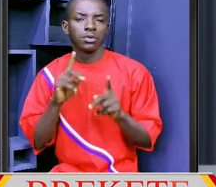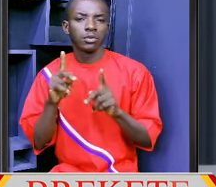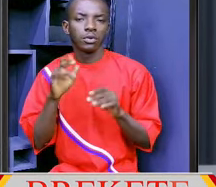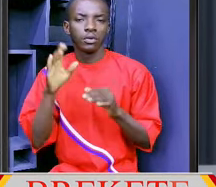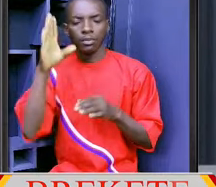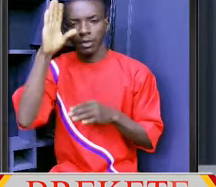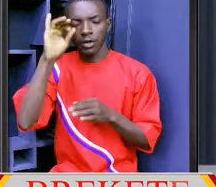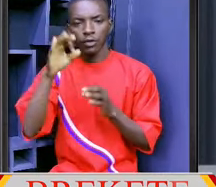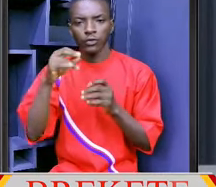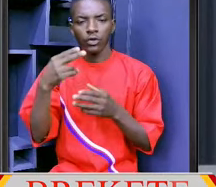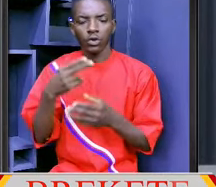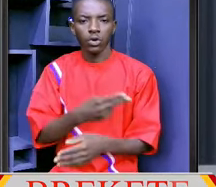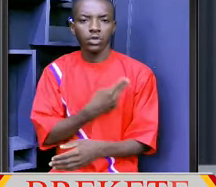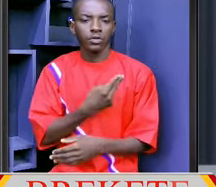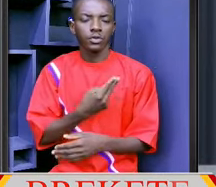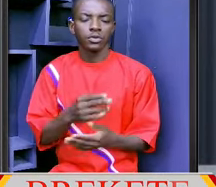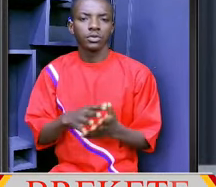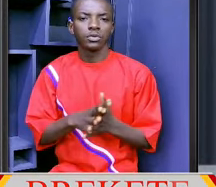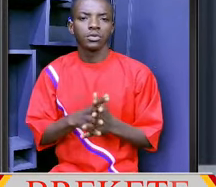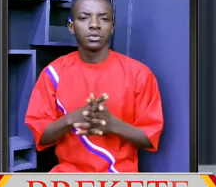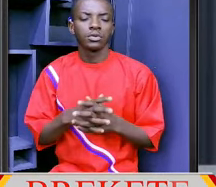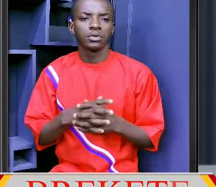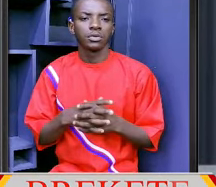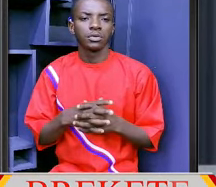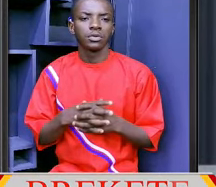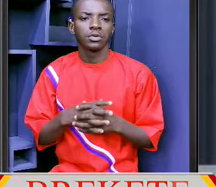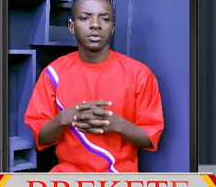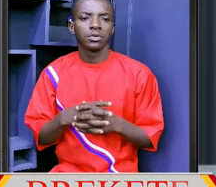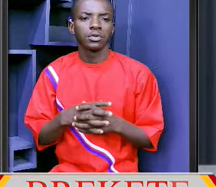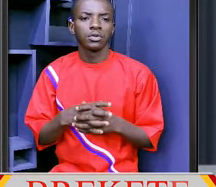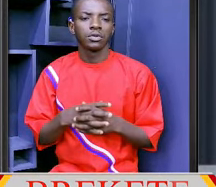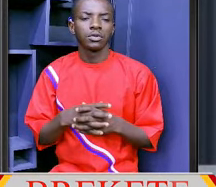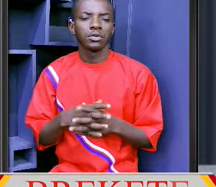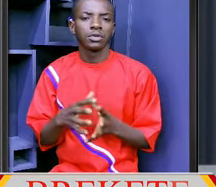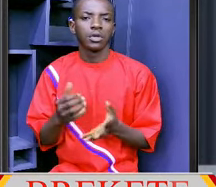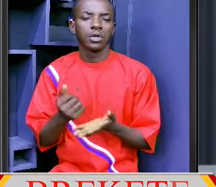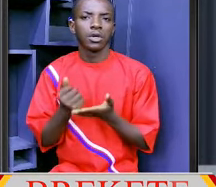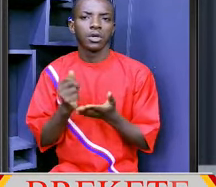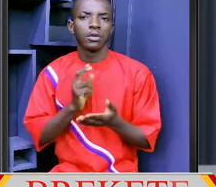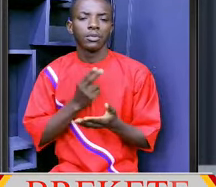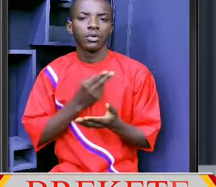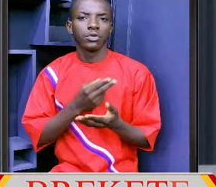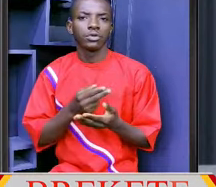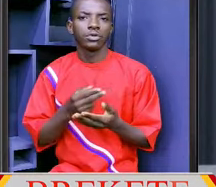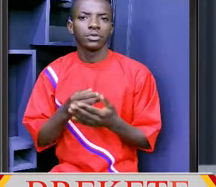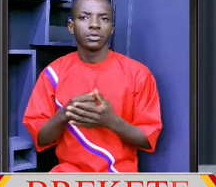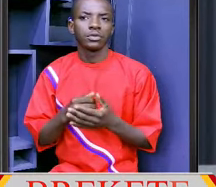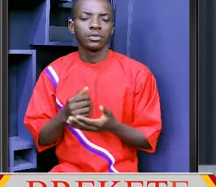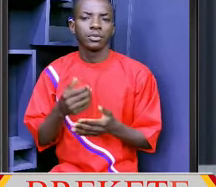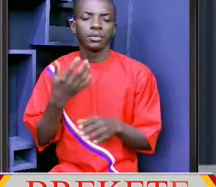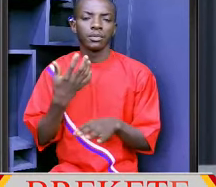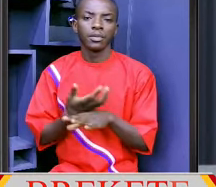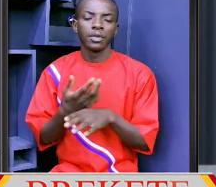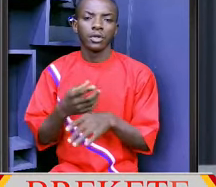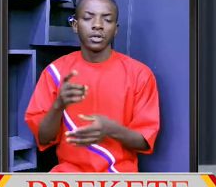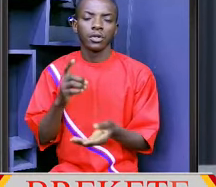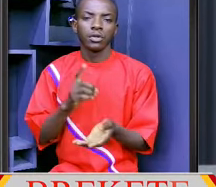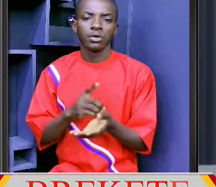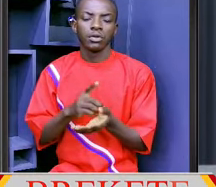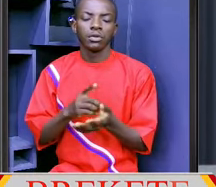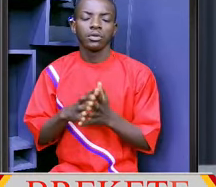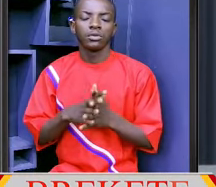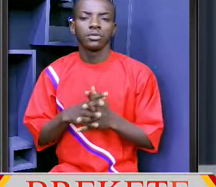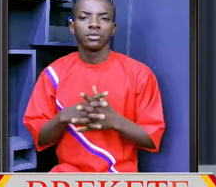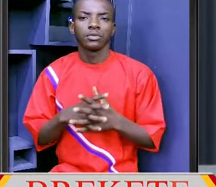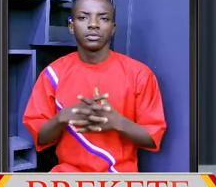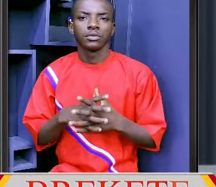The spokesman of the hospital. Okay, thank you. And I go tell him, make you help us beg the doctor. Okay, thank